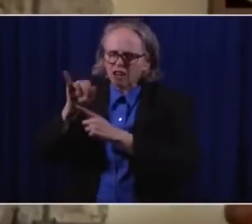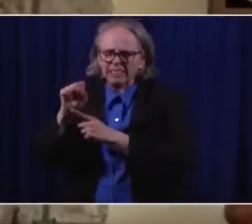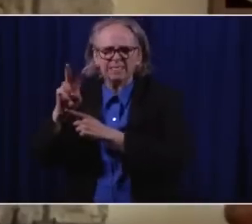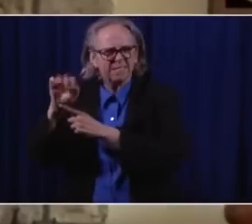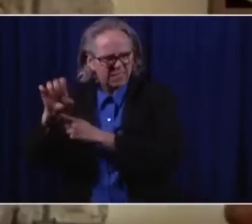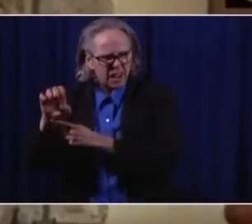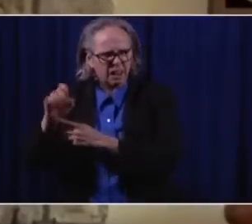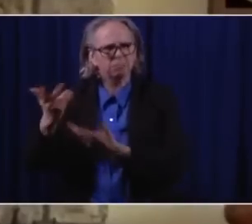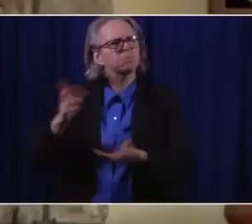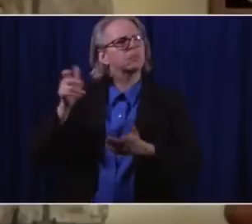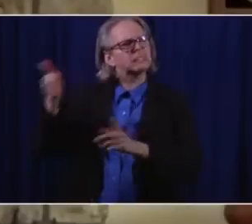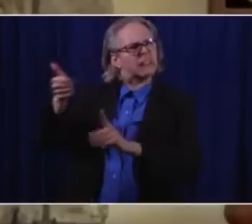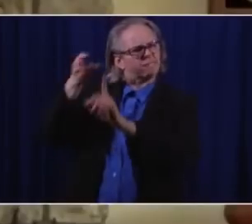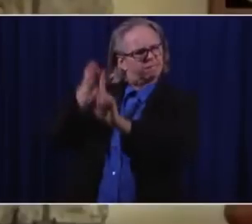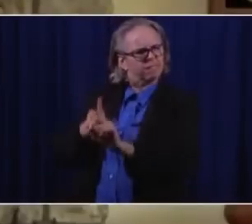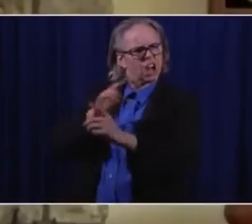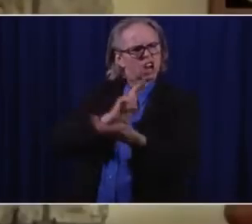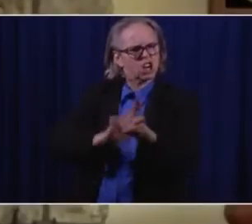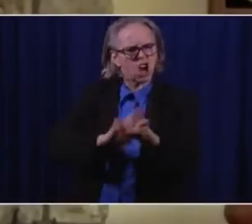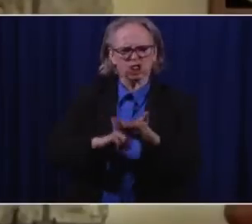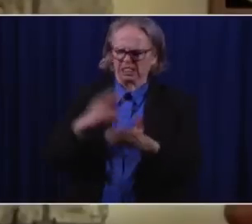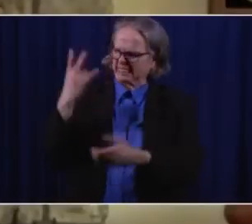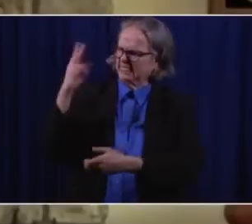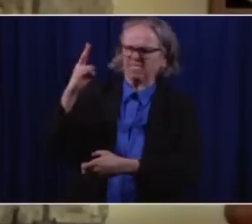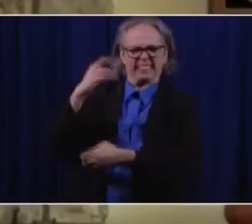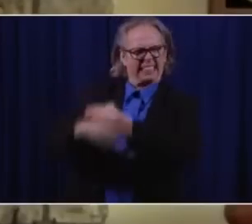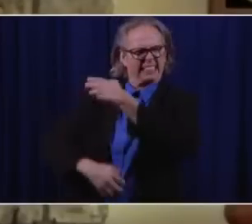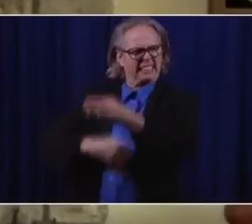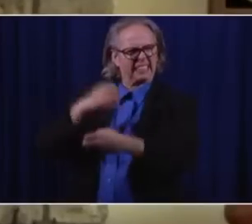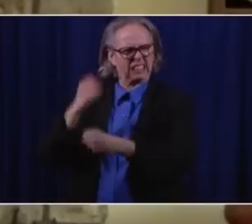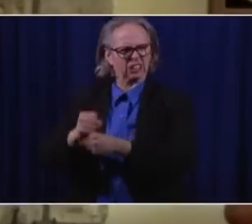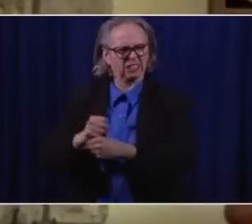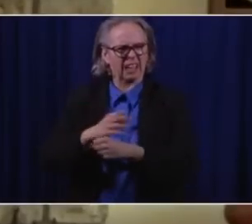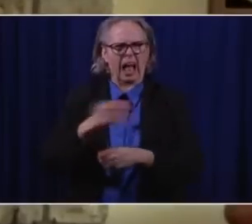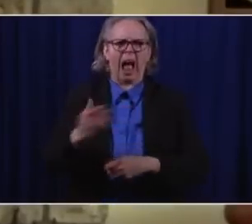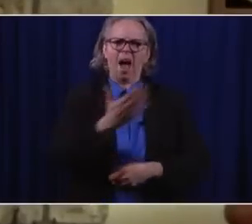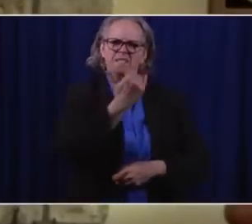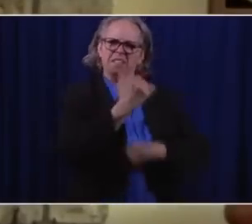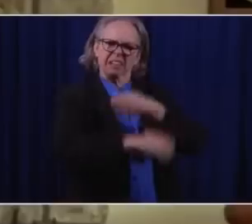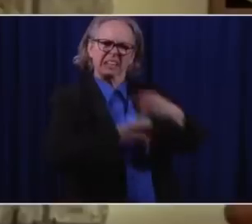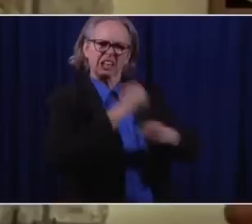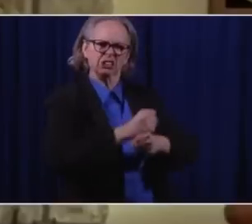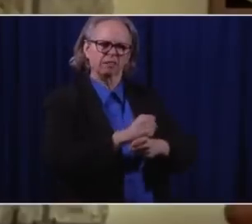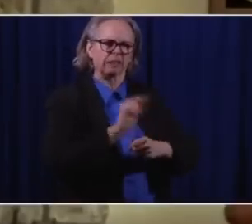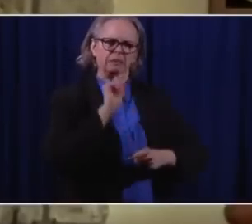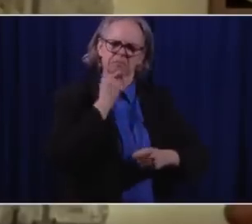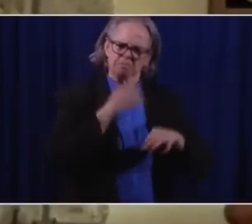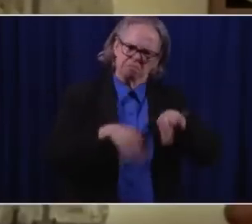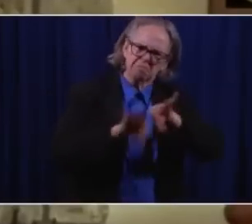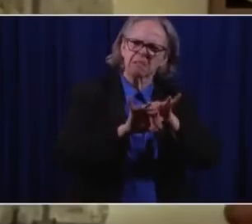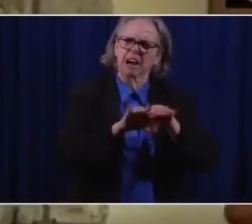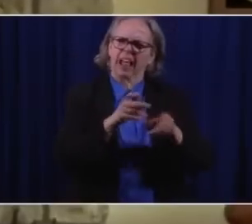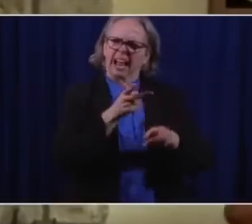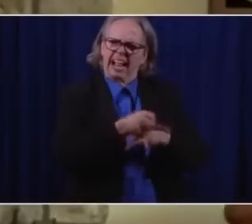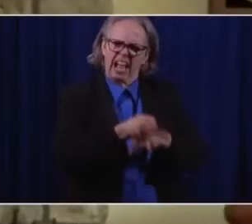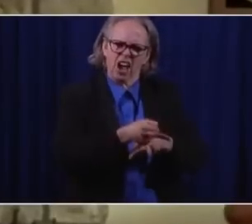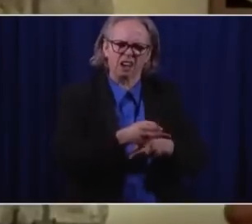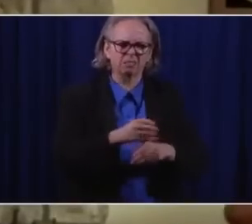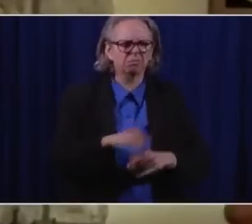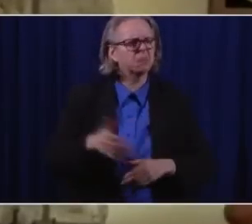and has more than 15 years of critical care experience. For her current position, Erin was an ICU floor nurse and worked